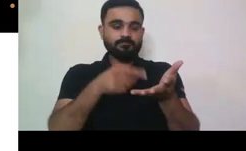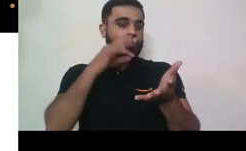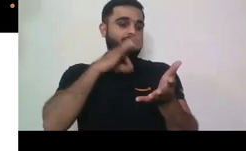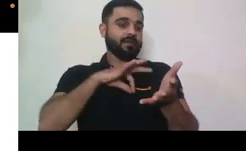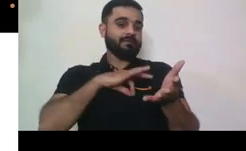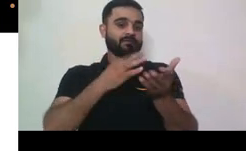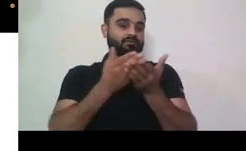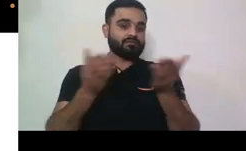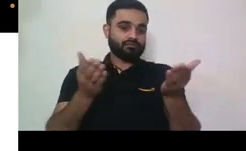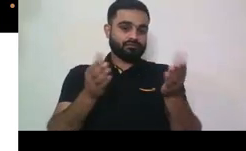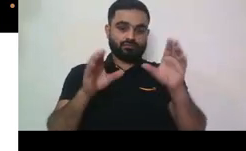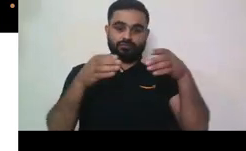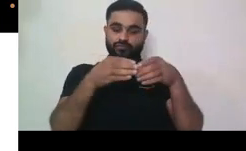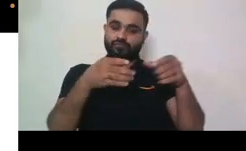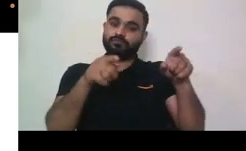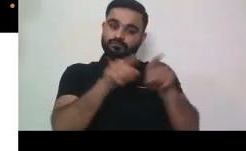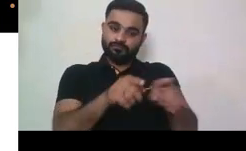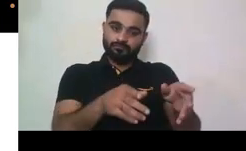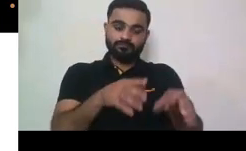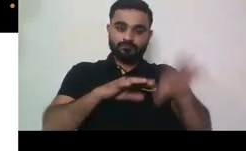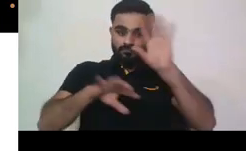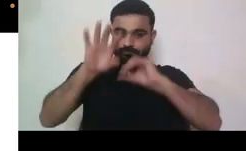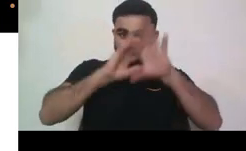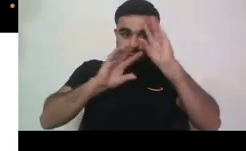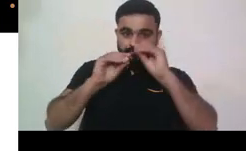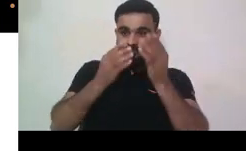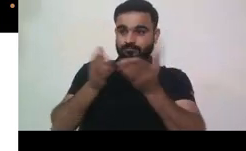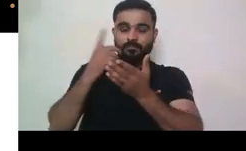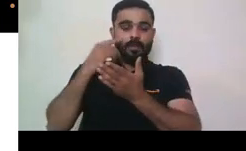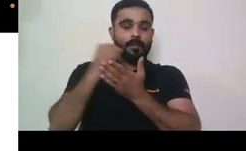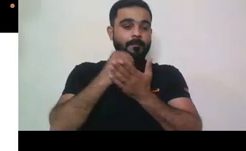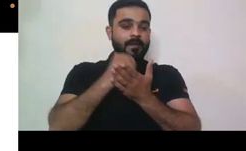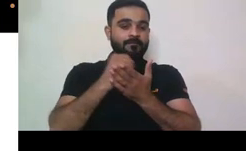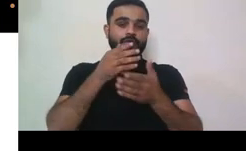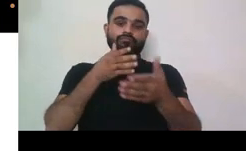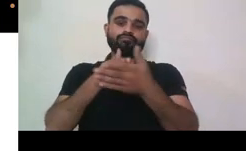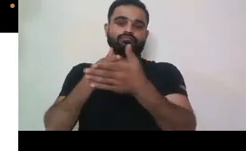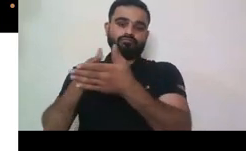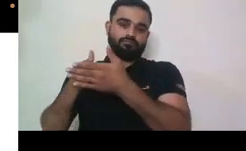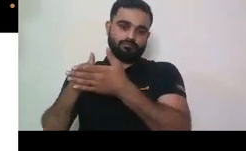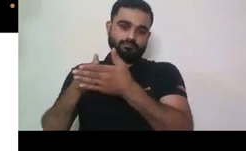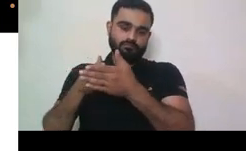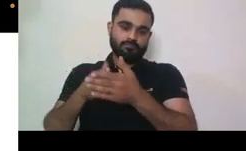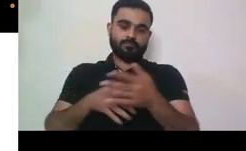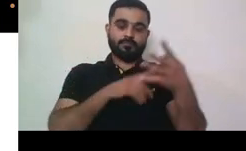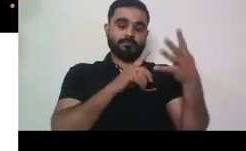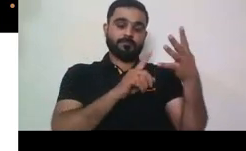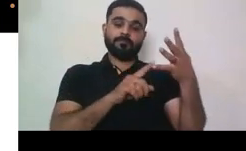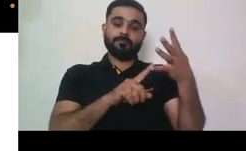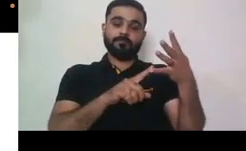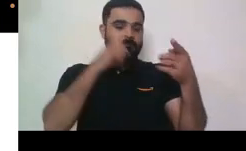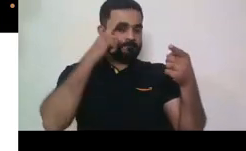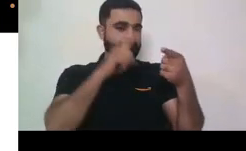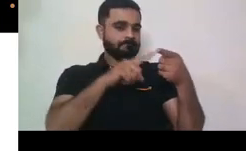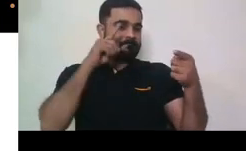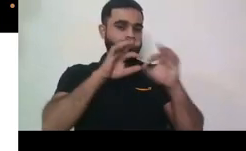you, for the group as well, and we can learn from them the best practices and challenges. And the fourth one, that is disagree.